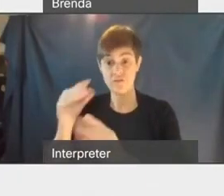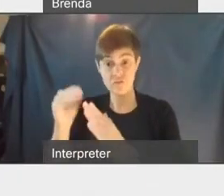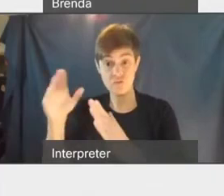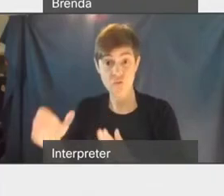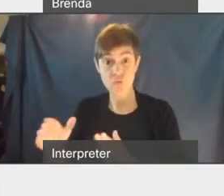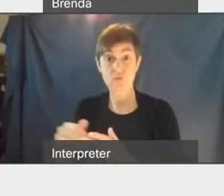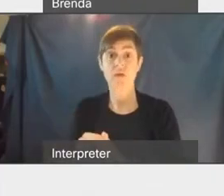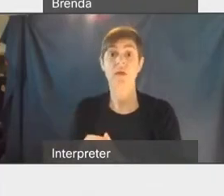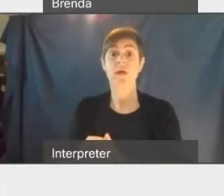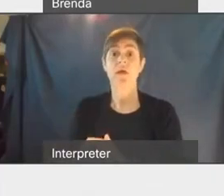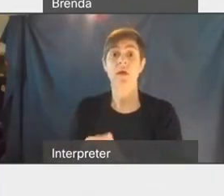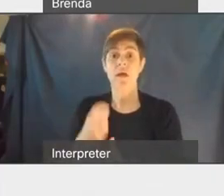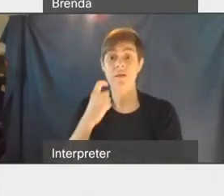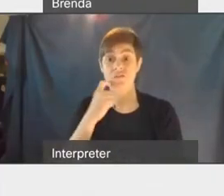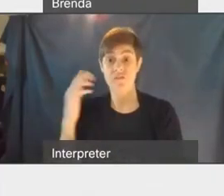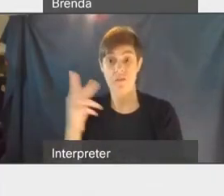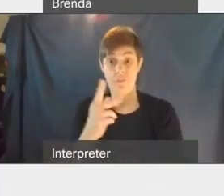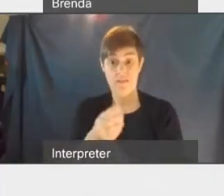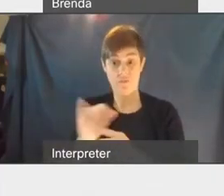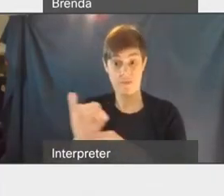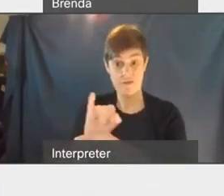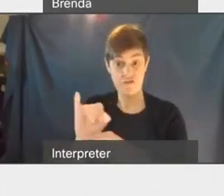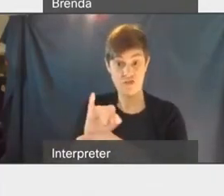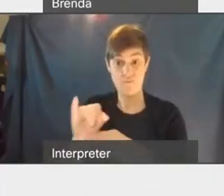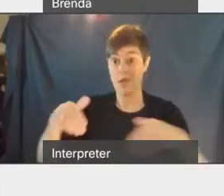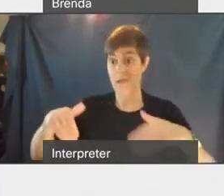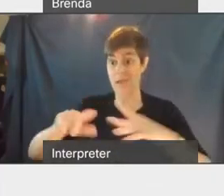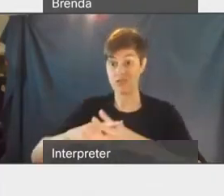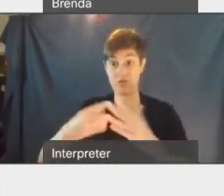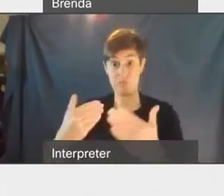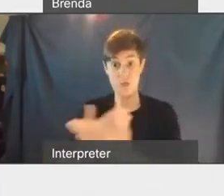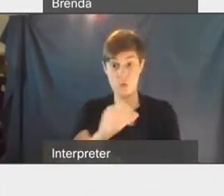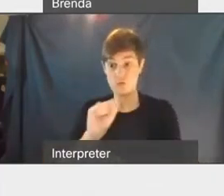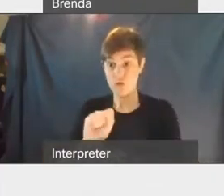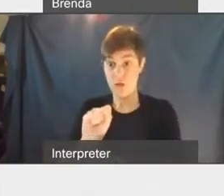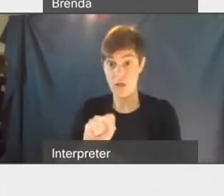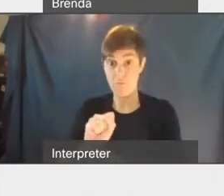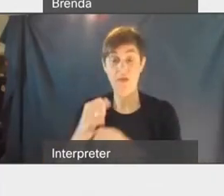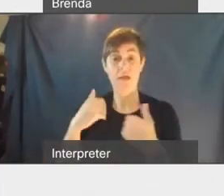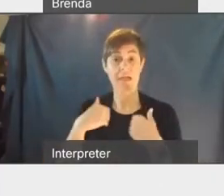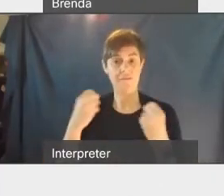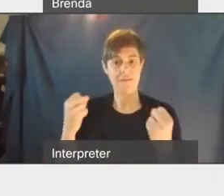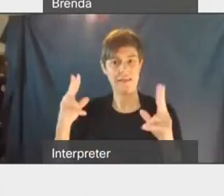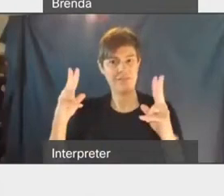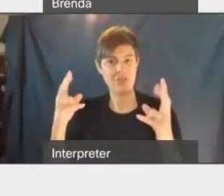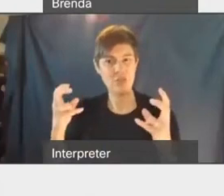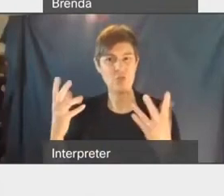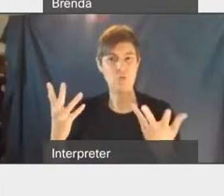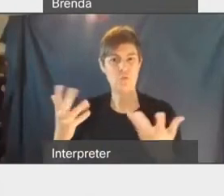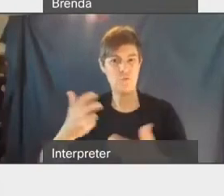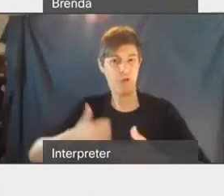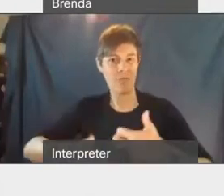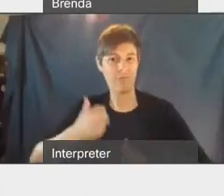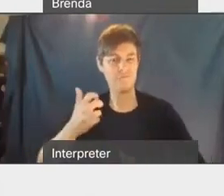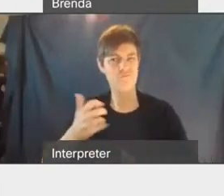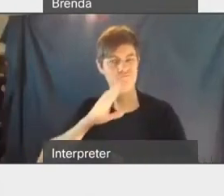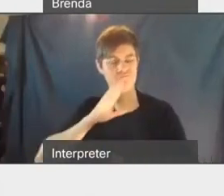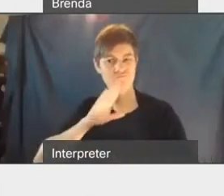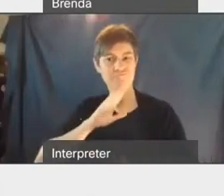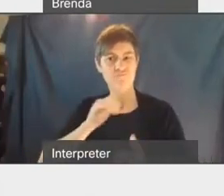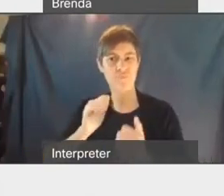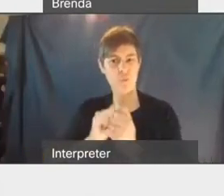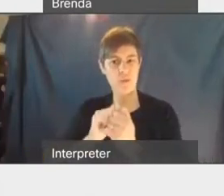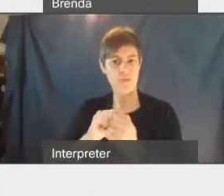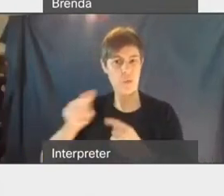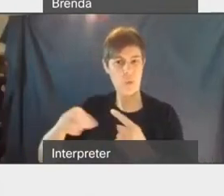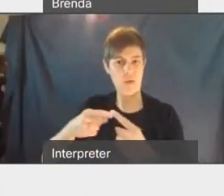back from an internship and haven't started my real-time job yet. So I have a lot of issues with when these meetings were